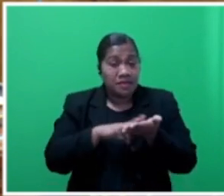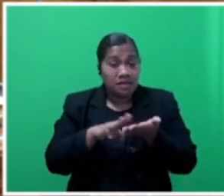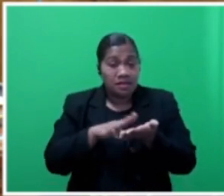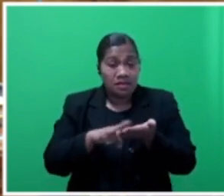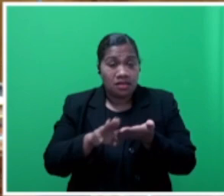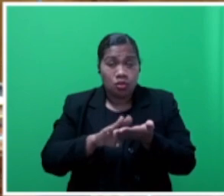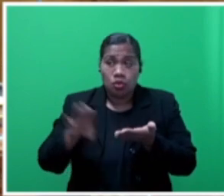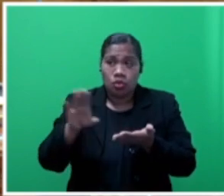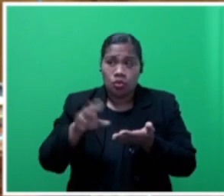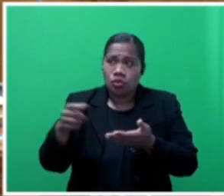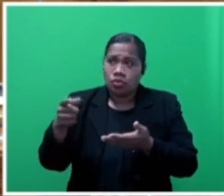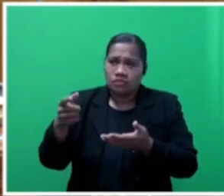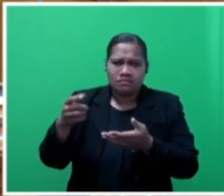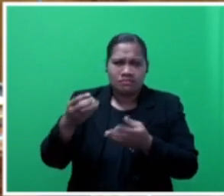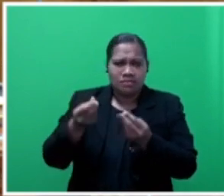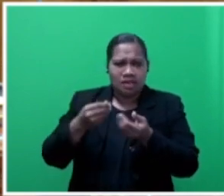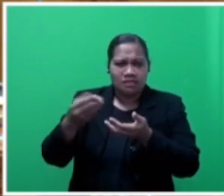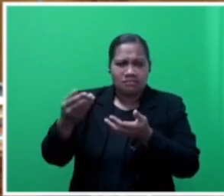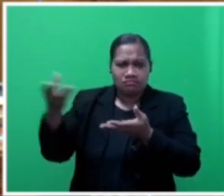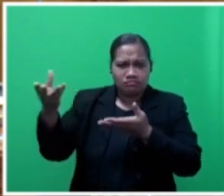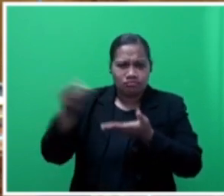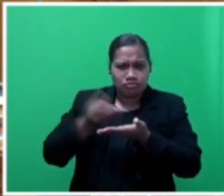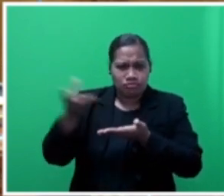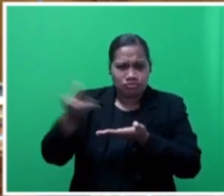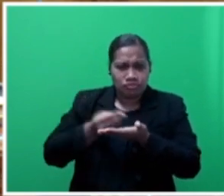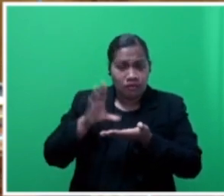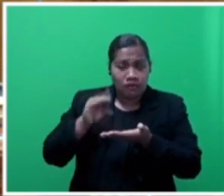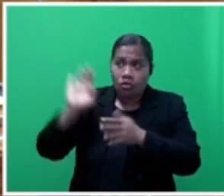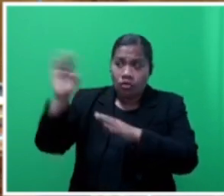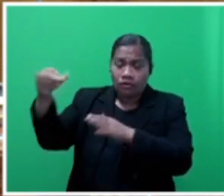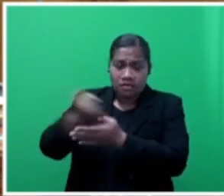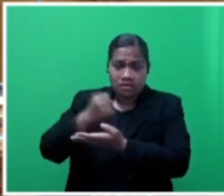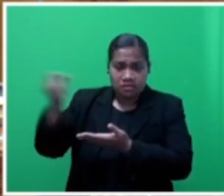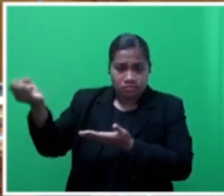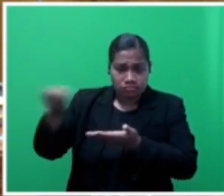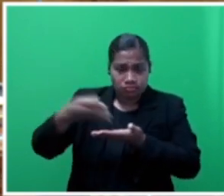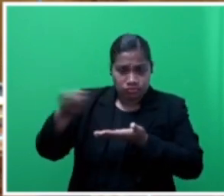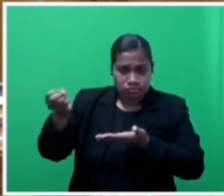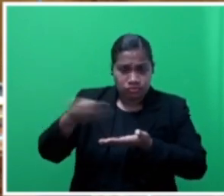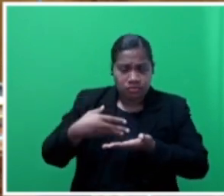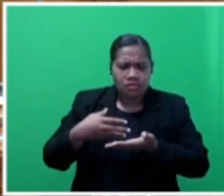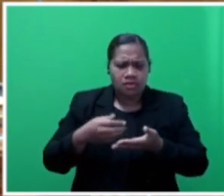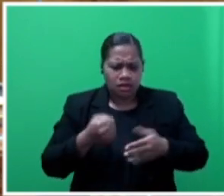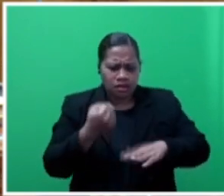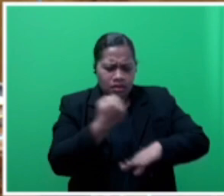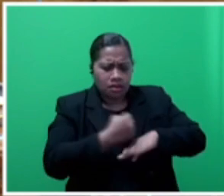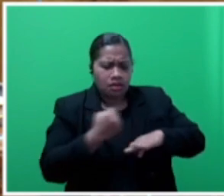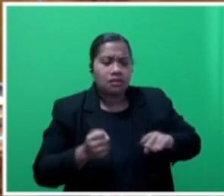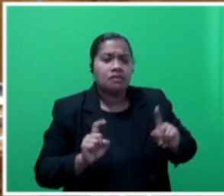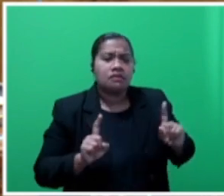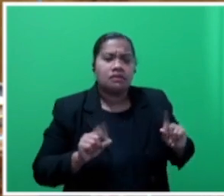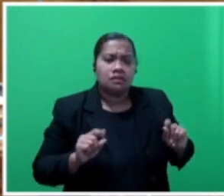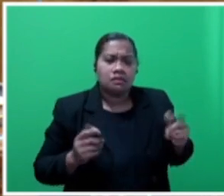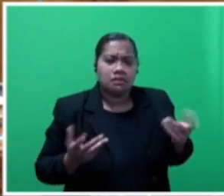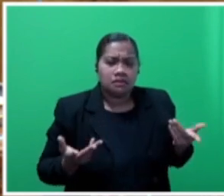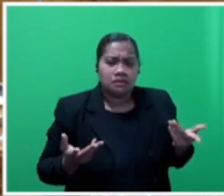overseas, what has the government done to at